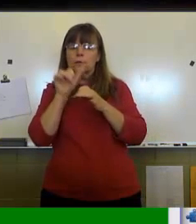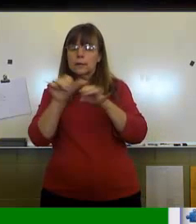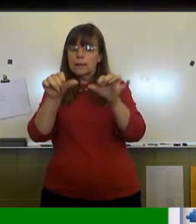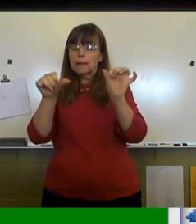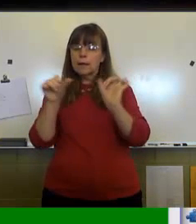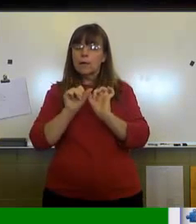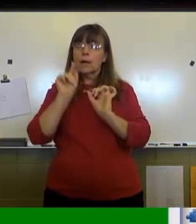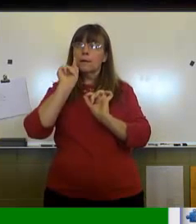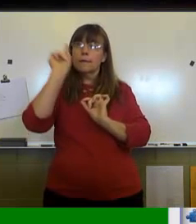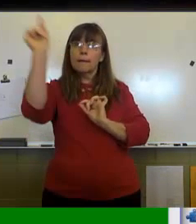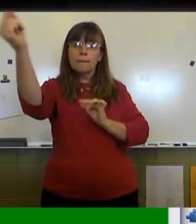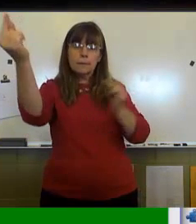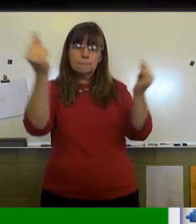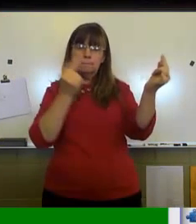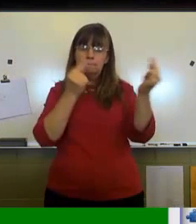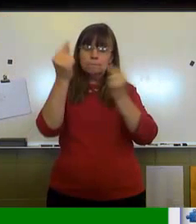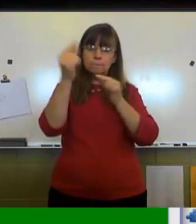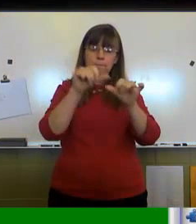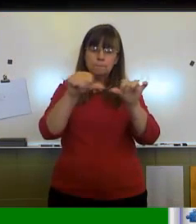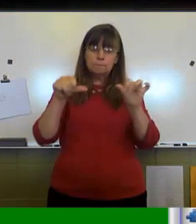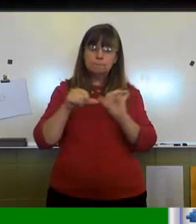migrating.